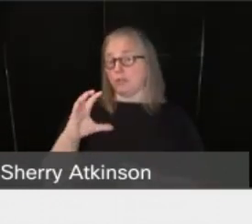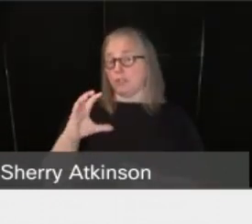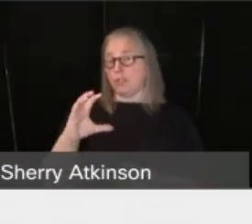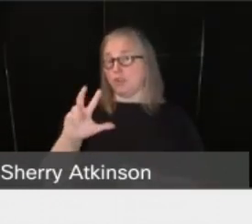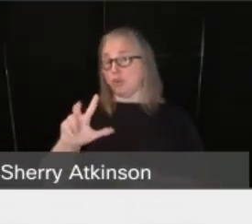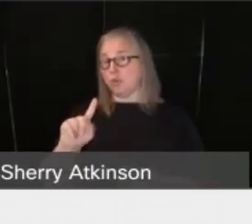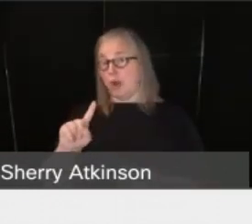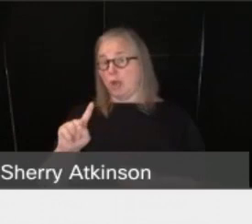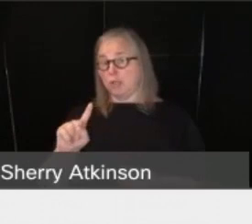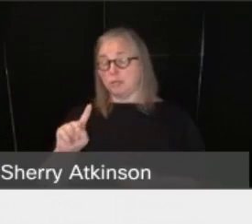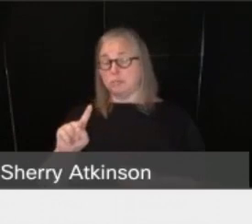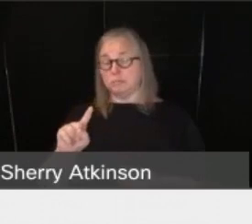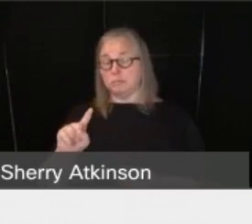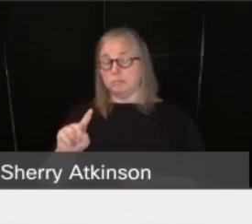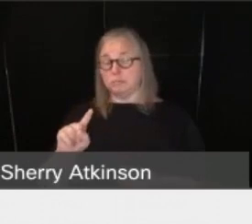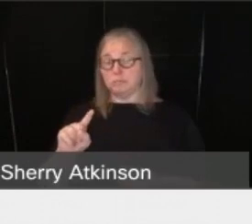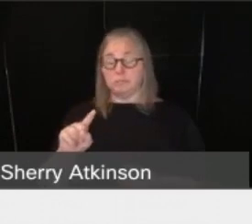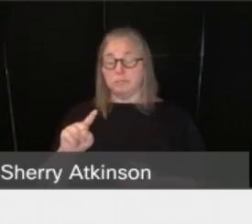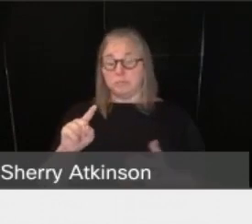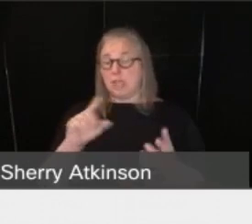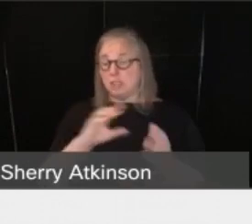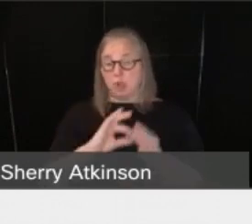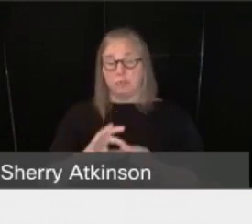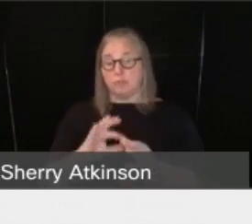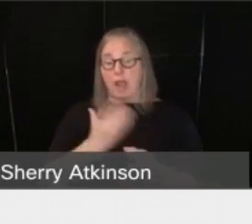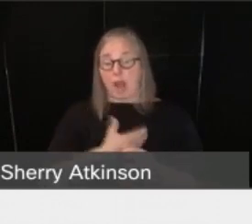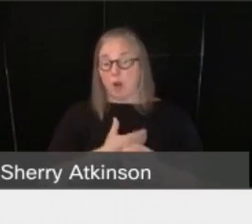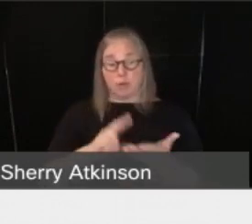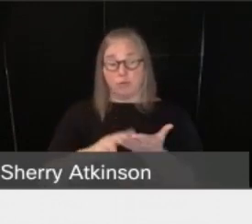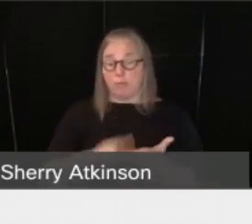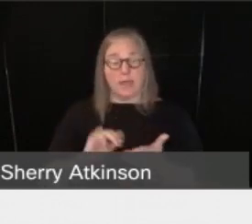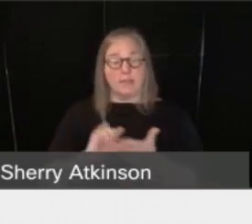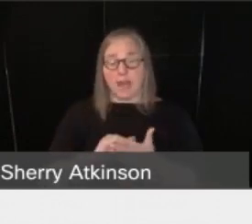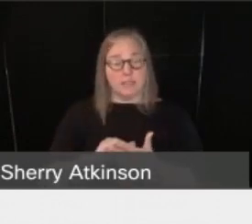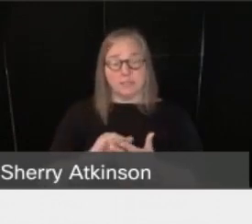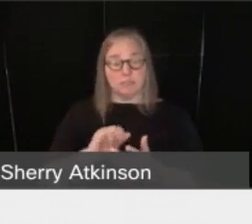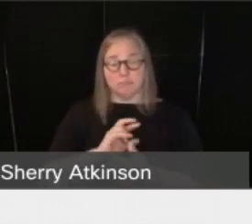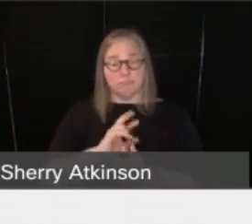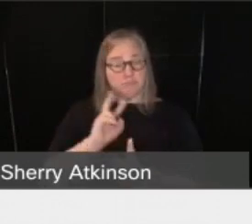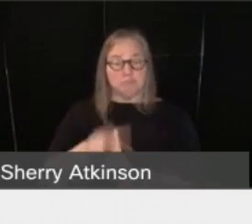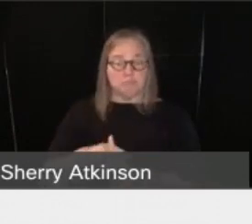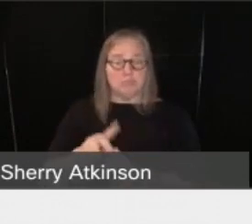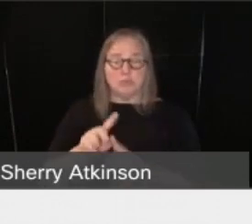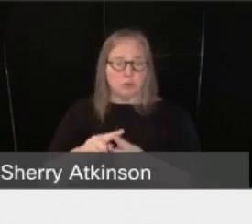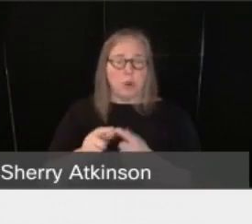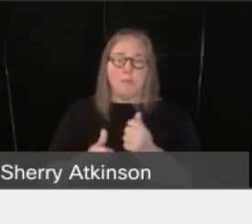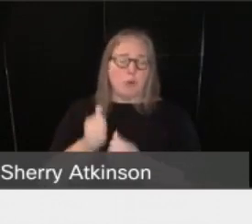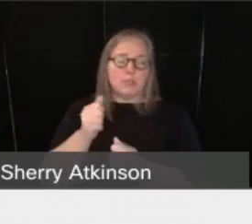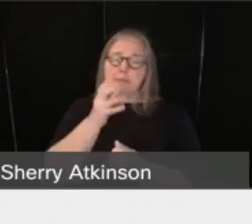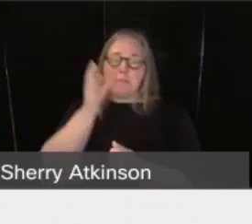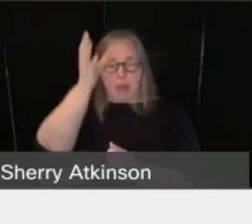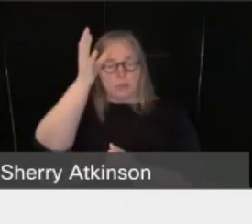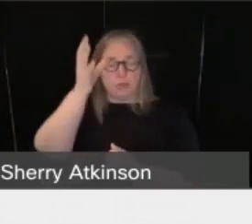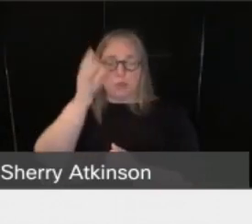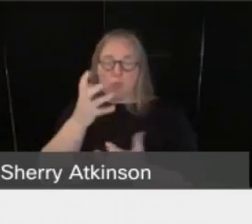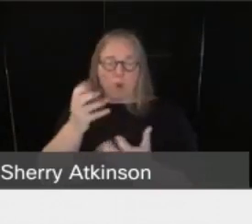1,231 in terms of our enrollment. That's attributed to mainly parents who are who want to keep their